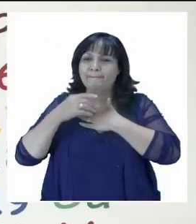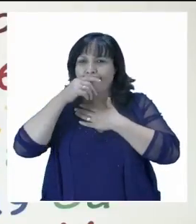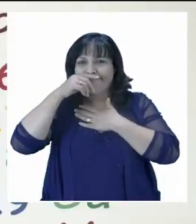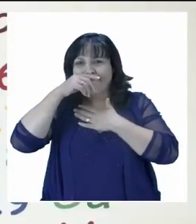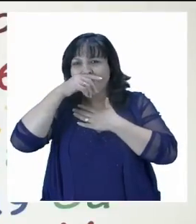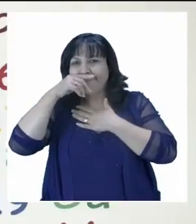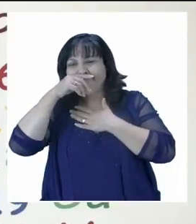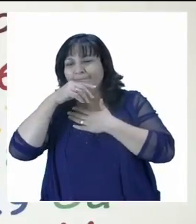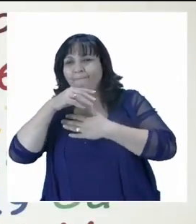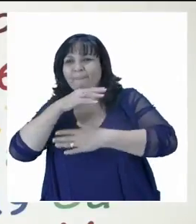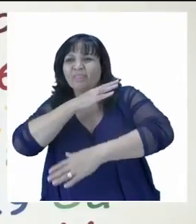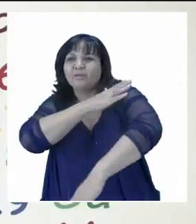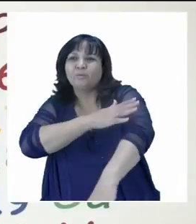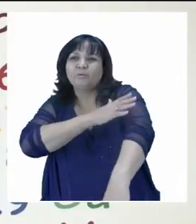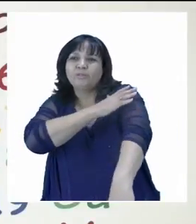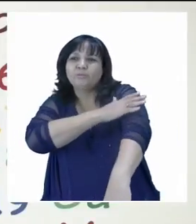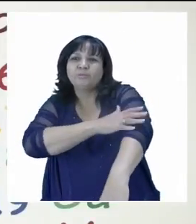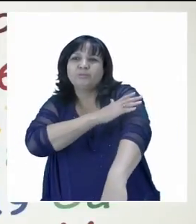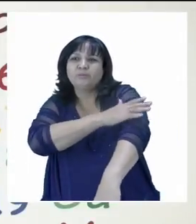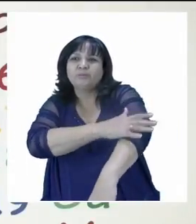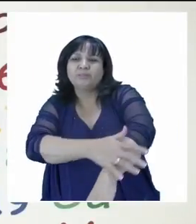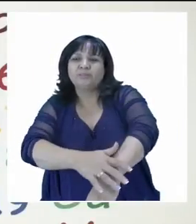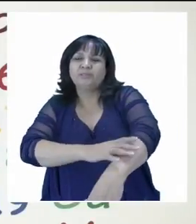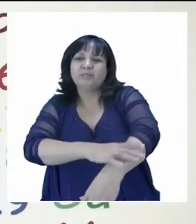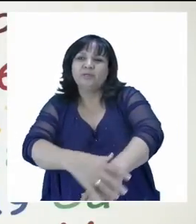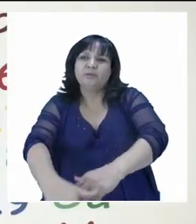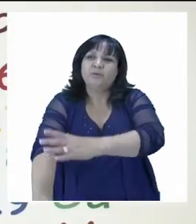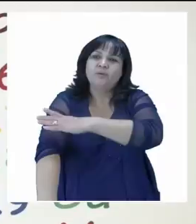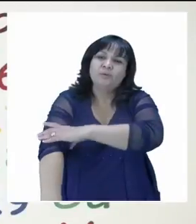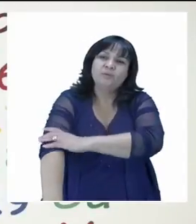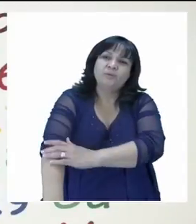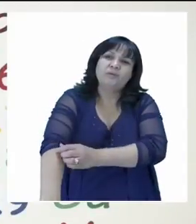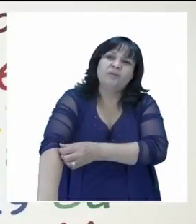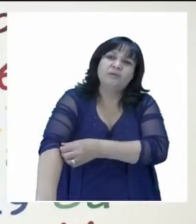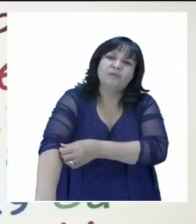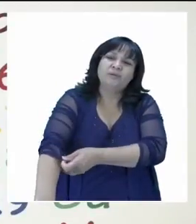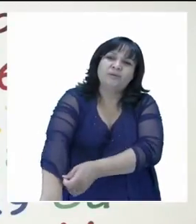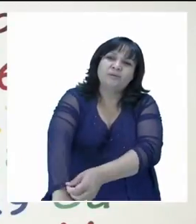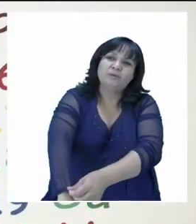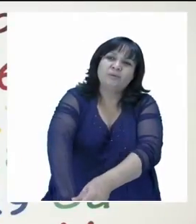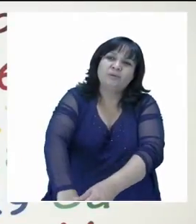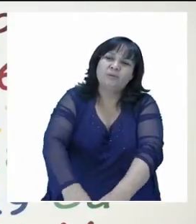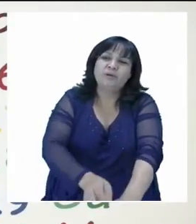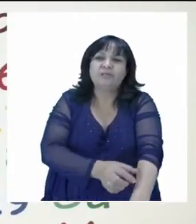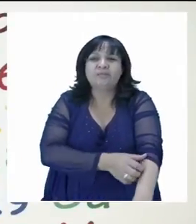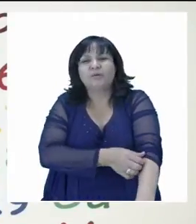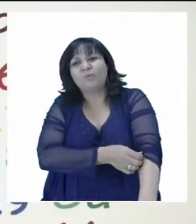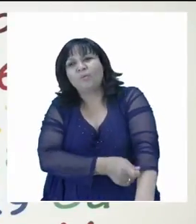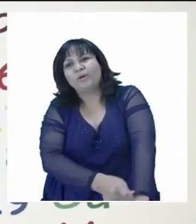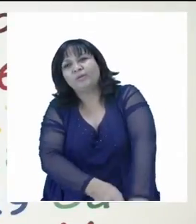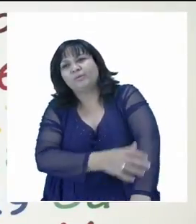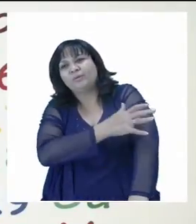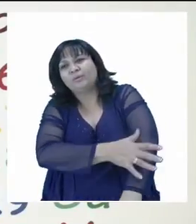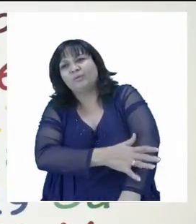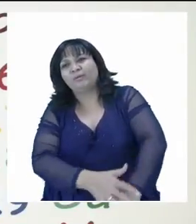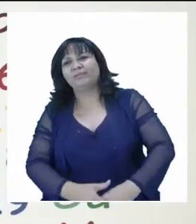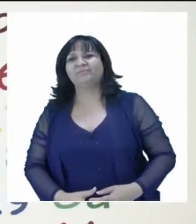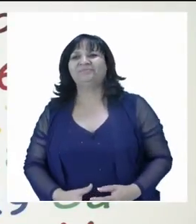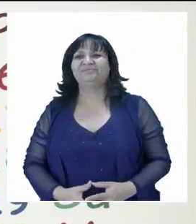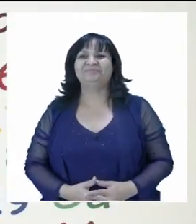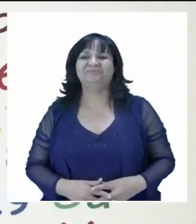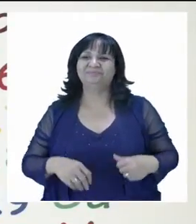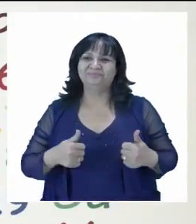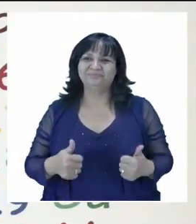our arms. Wash, wash, wash, wash, wash, wash, wash, wash, wash, wash, wash.